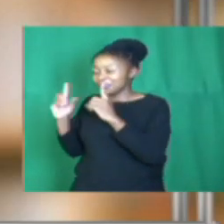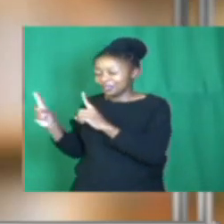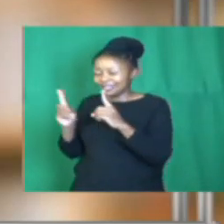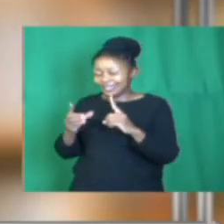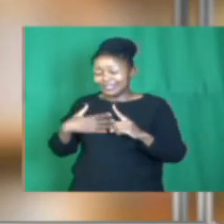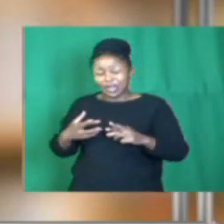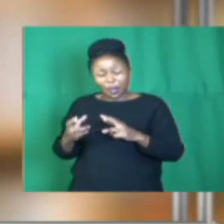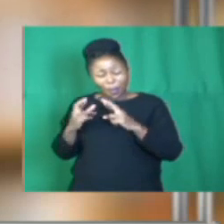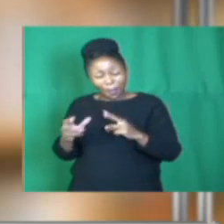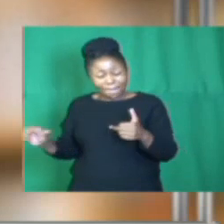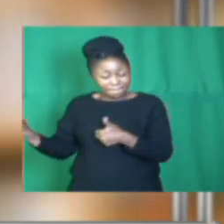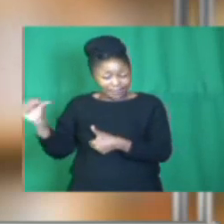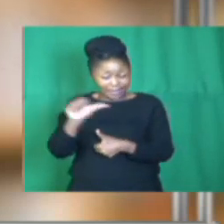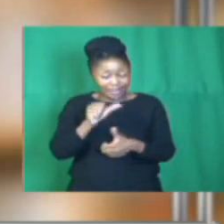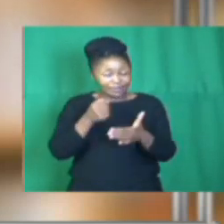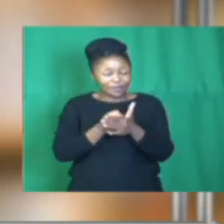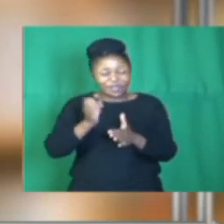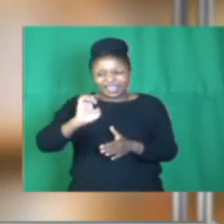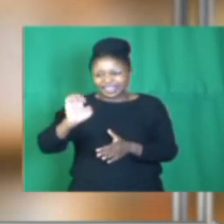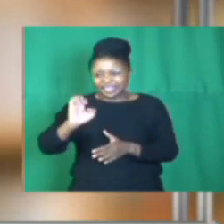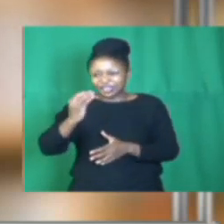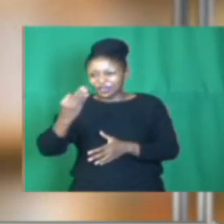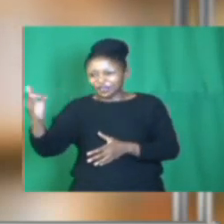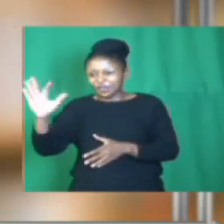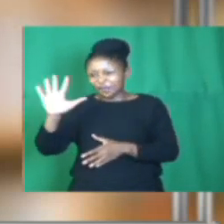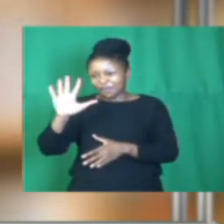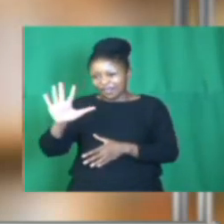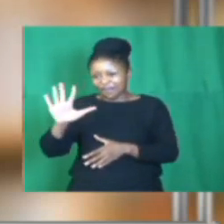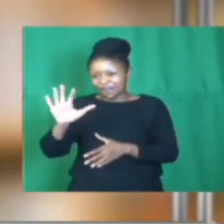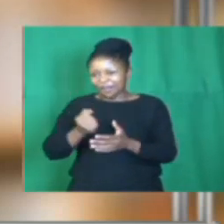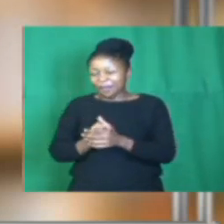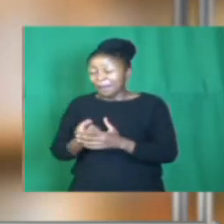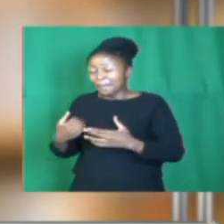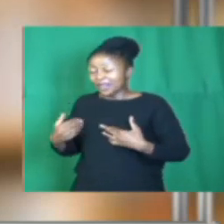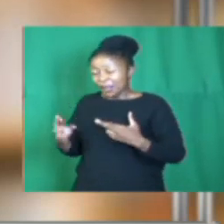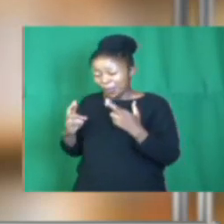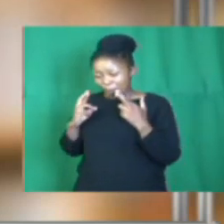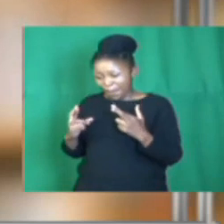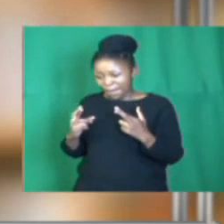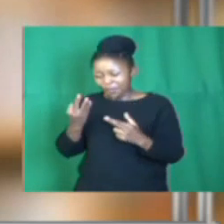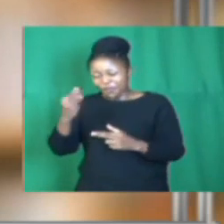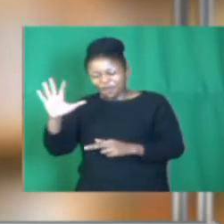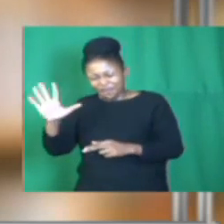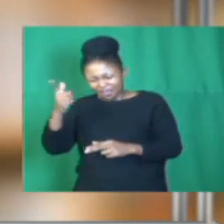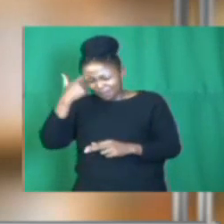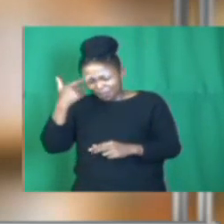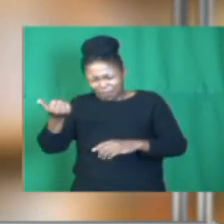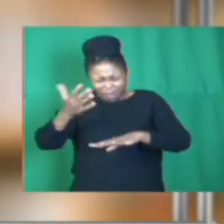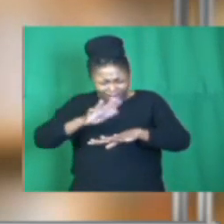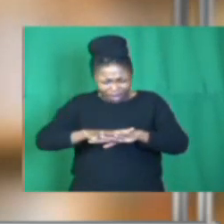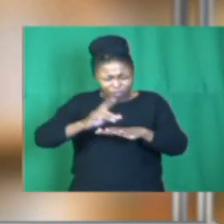the next time for your English Form 5 lesson. And I hope that Form 5s now, they know how to read